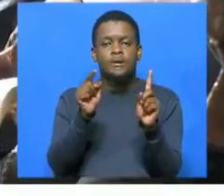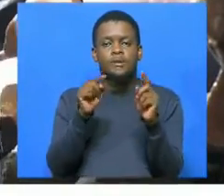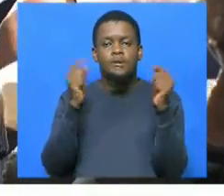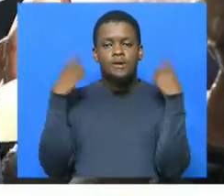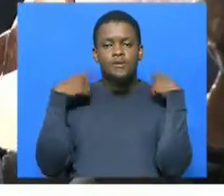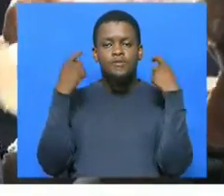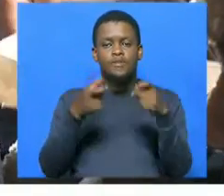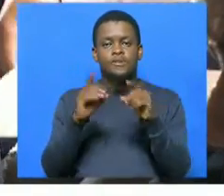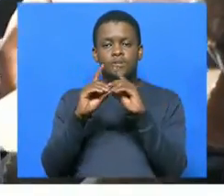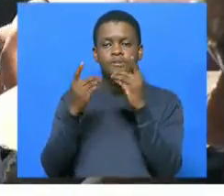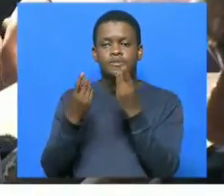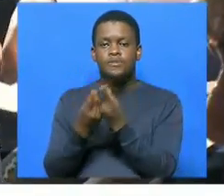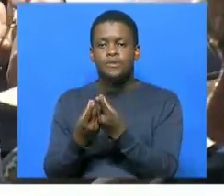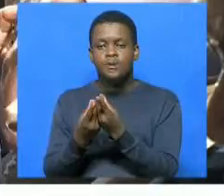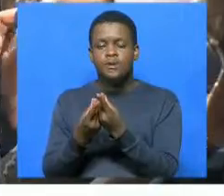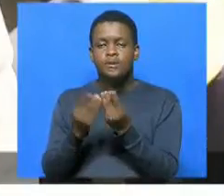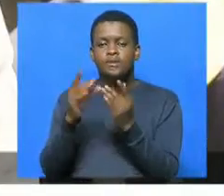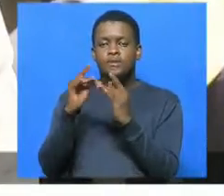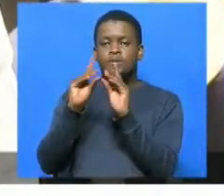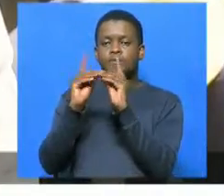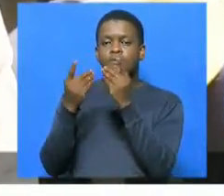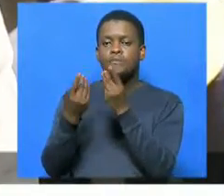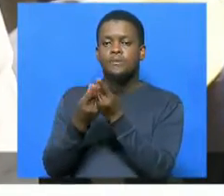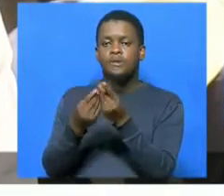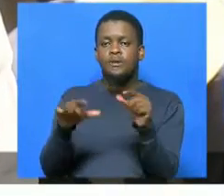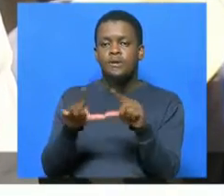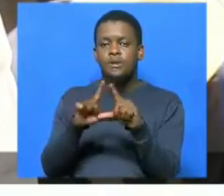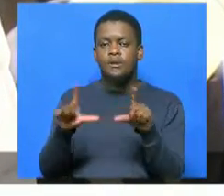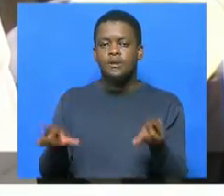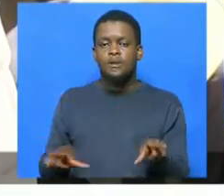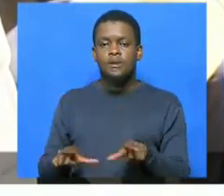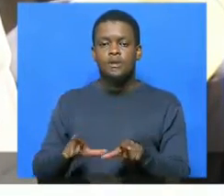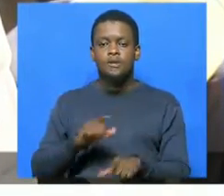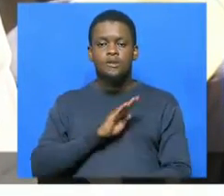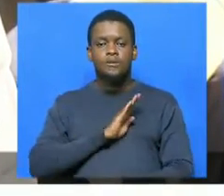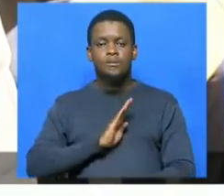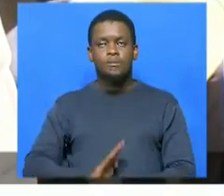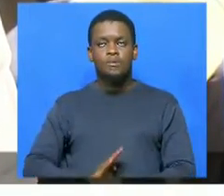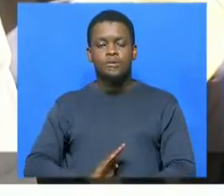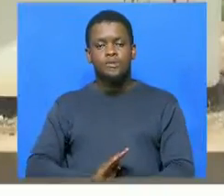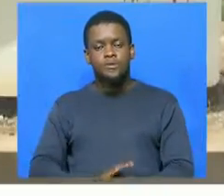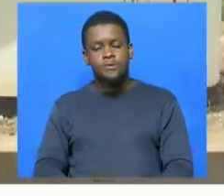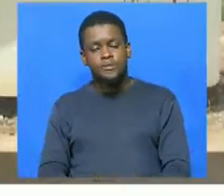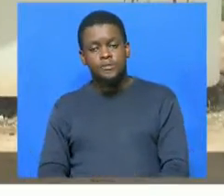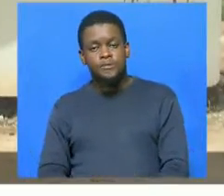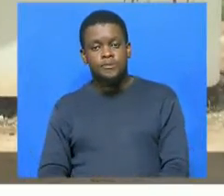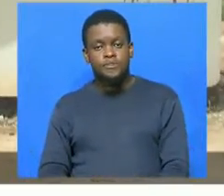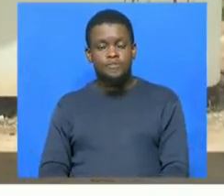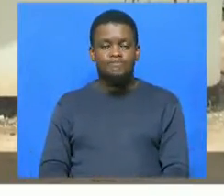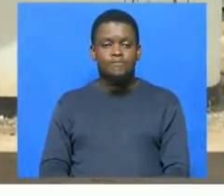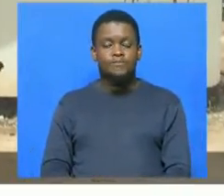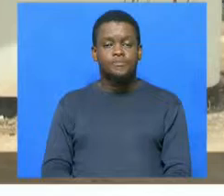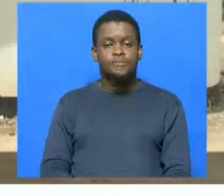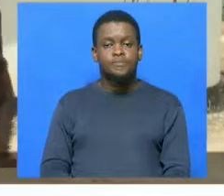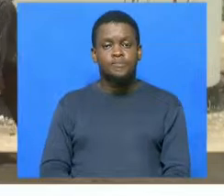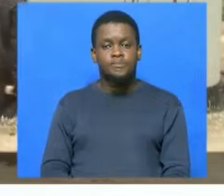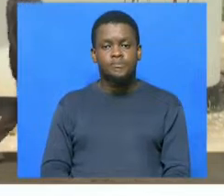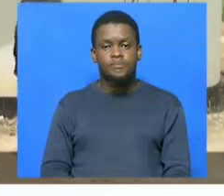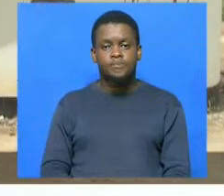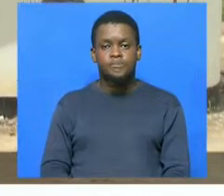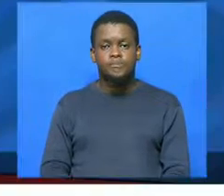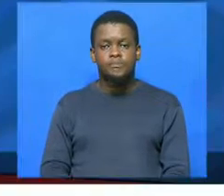government departments, more especially the Department of Land Board. Lizzie Klaas, BTV